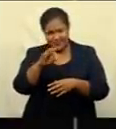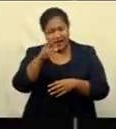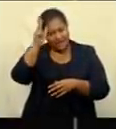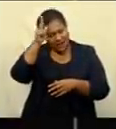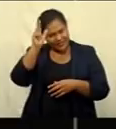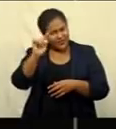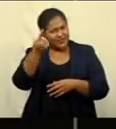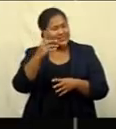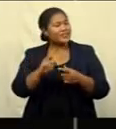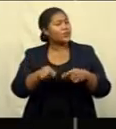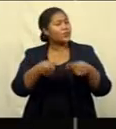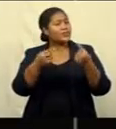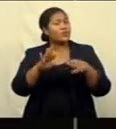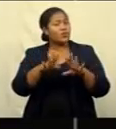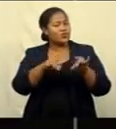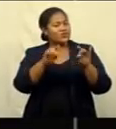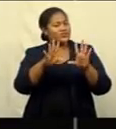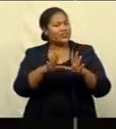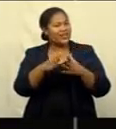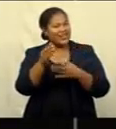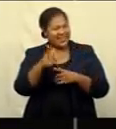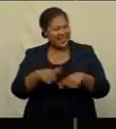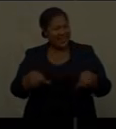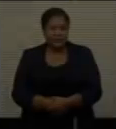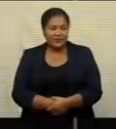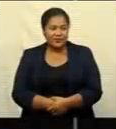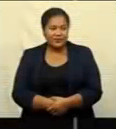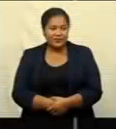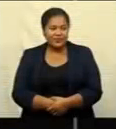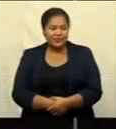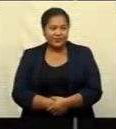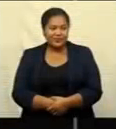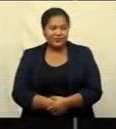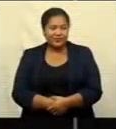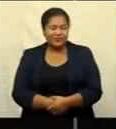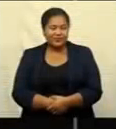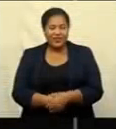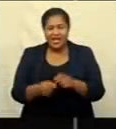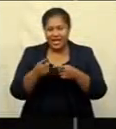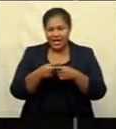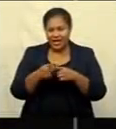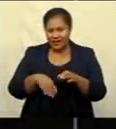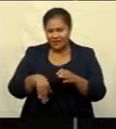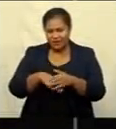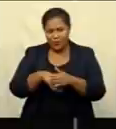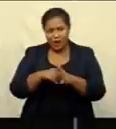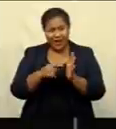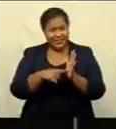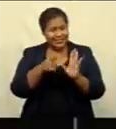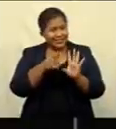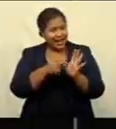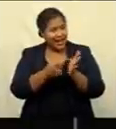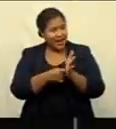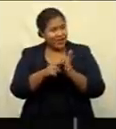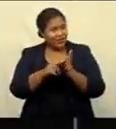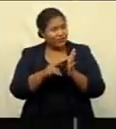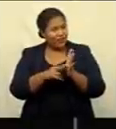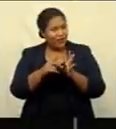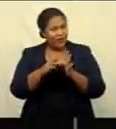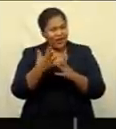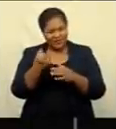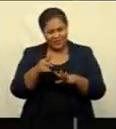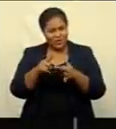Wallabies on Australian soil in 31 years. Here is the action. England footballer Tyrone Mings has called out UK